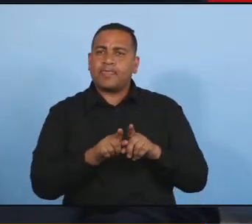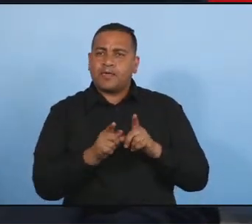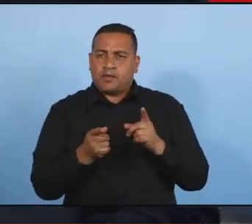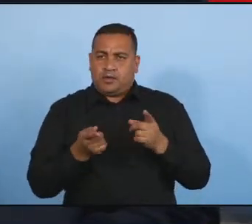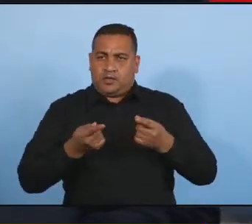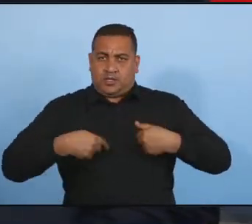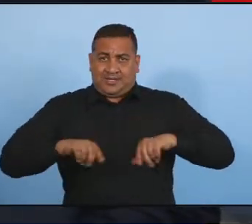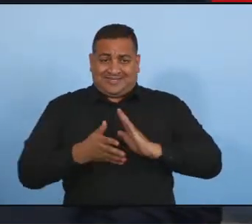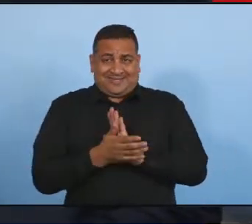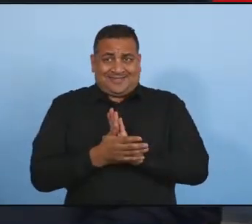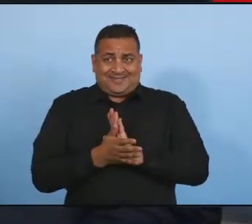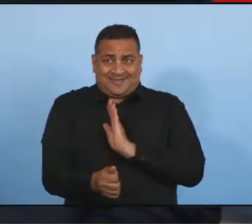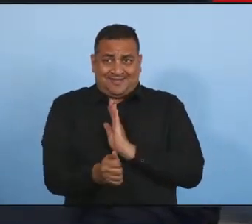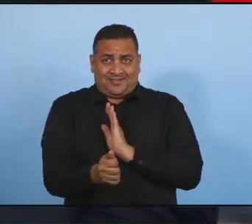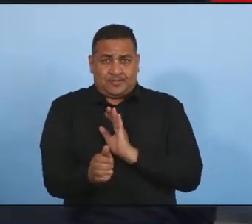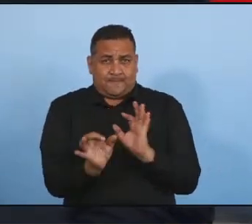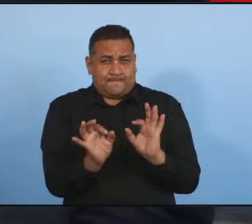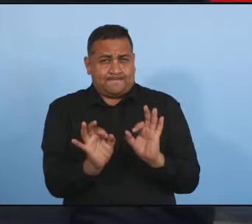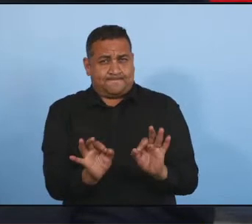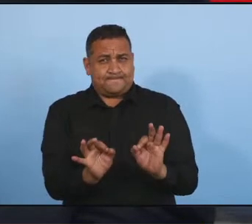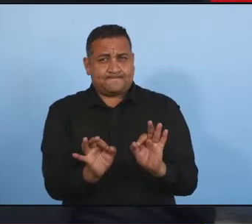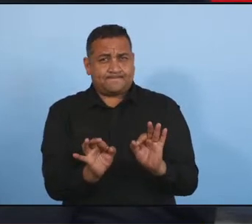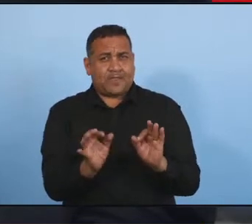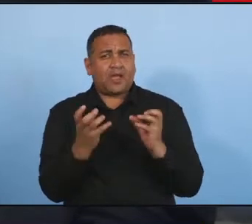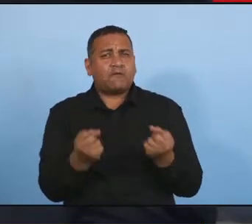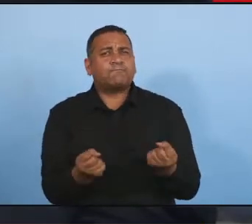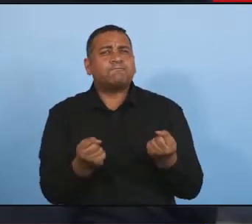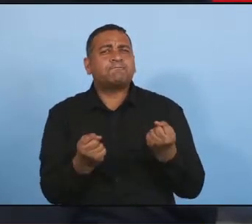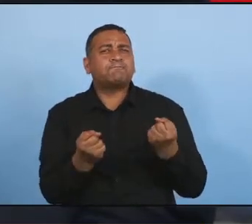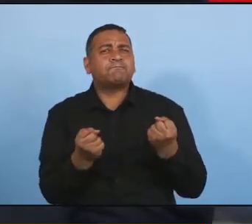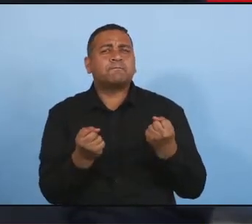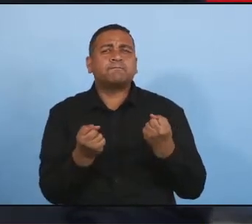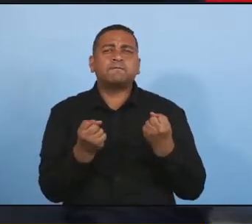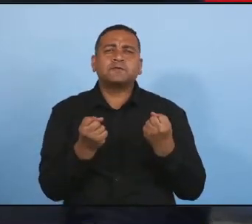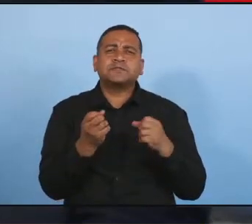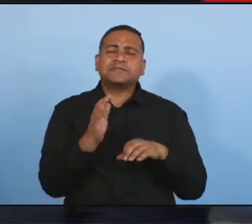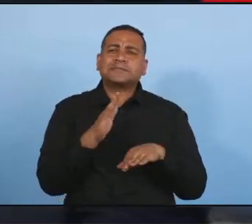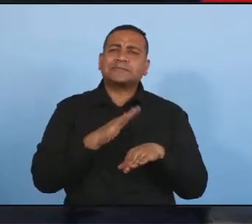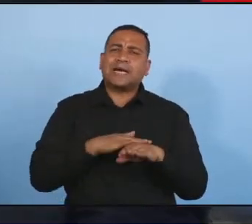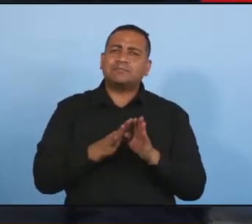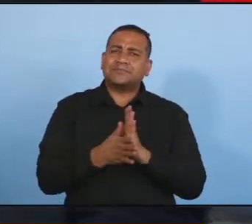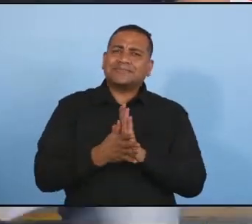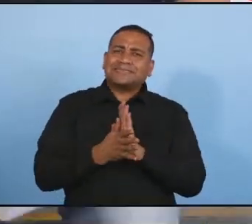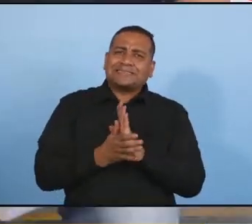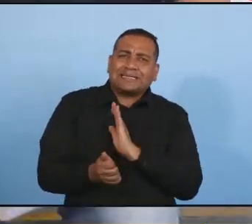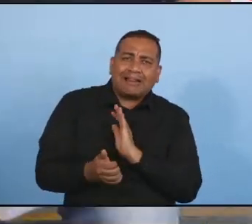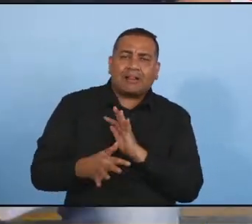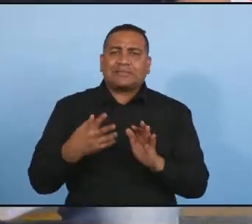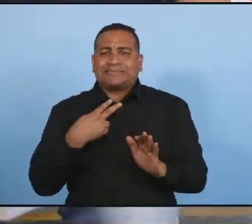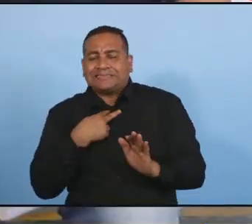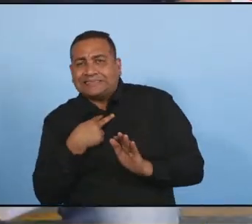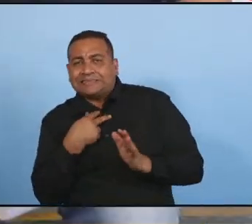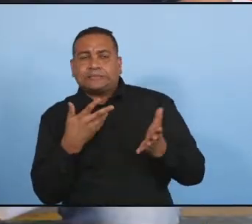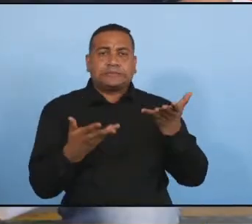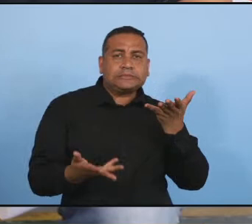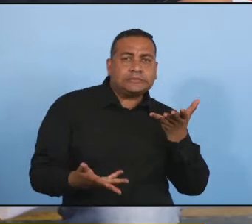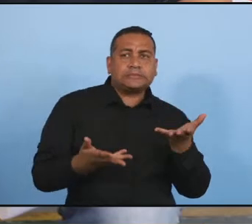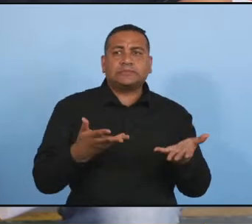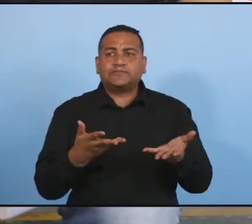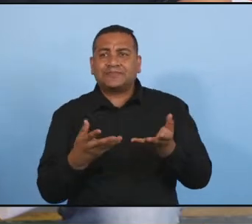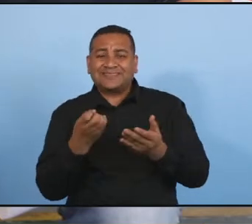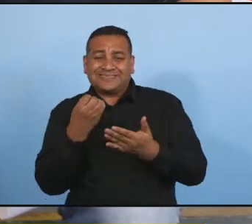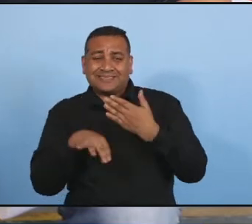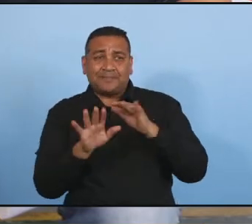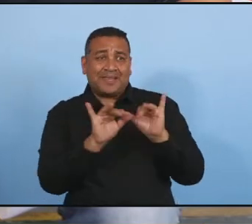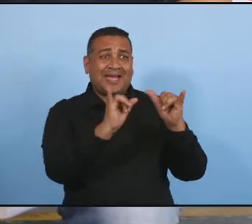addressing this? There is skill shortages, especially the fact that there's a lot of electronic industries out there that the people are learning